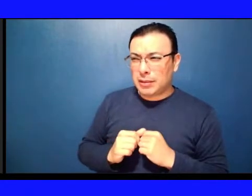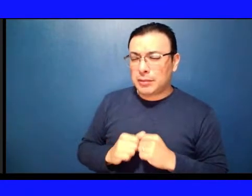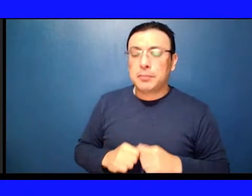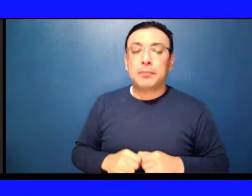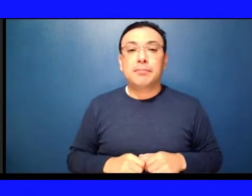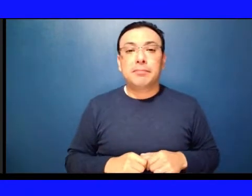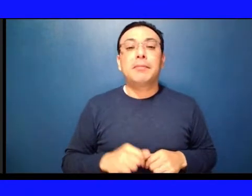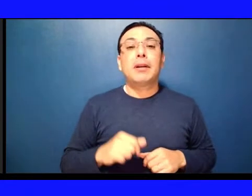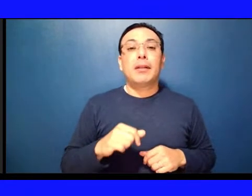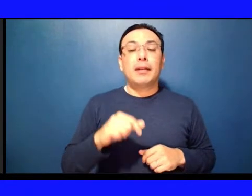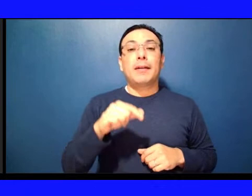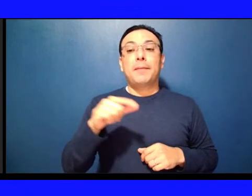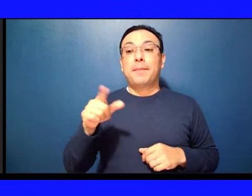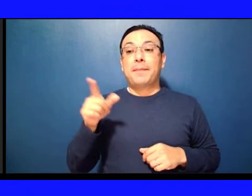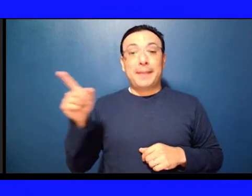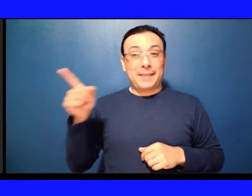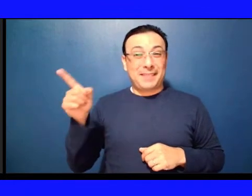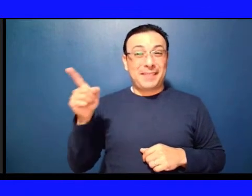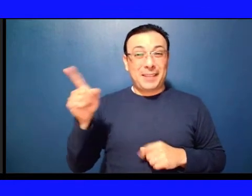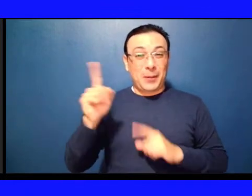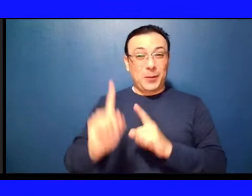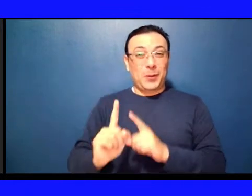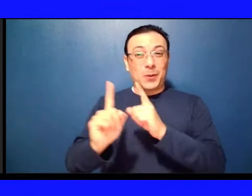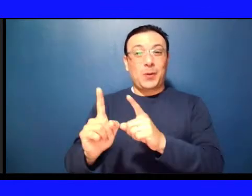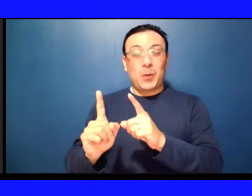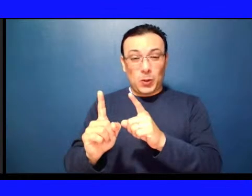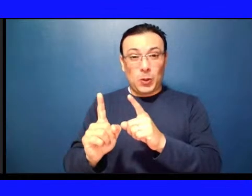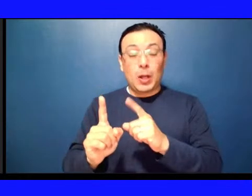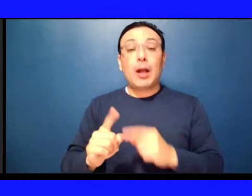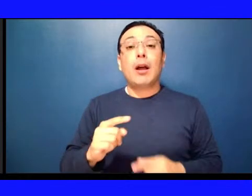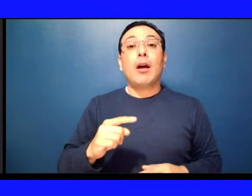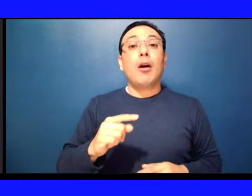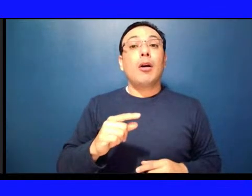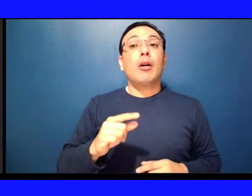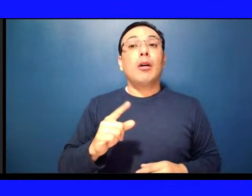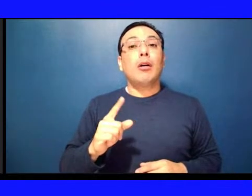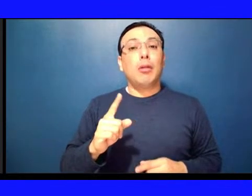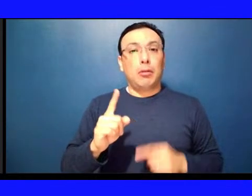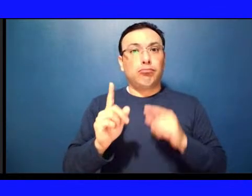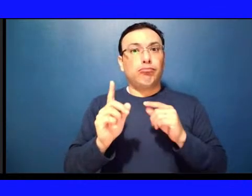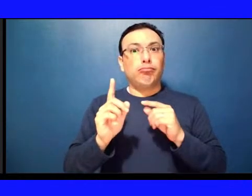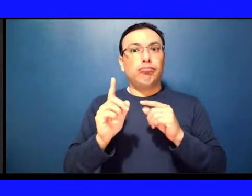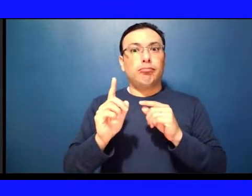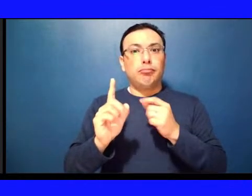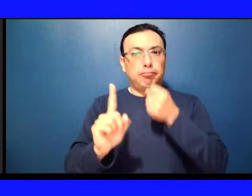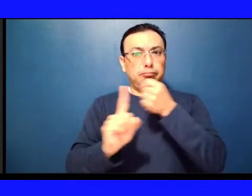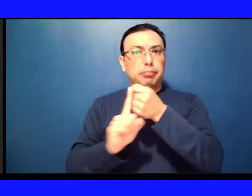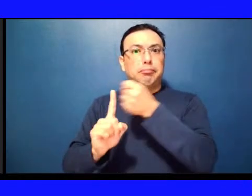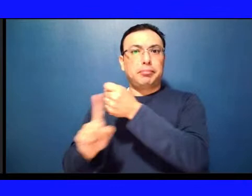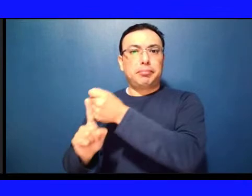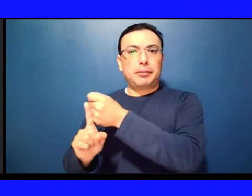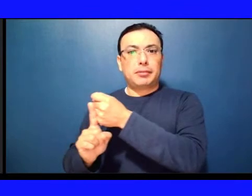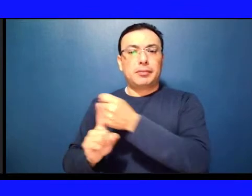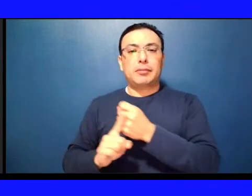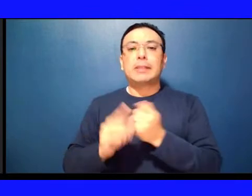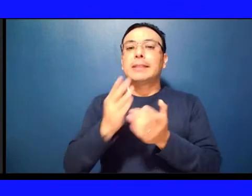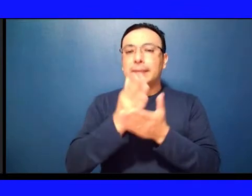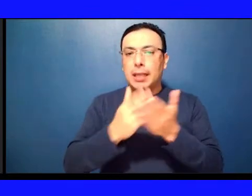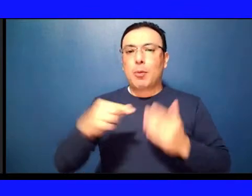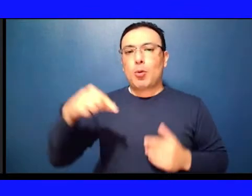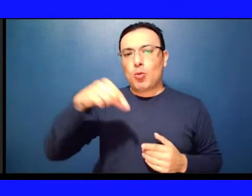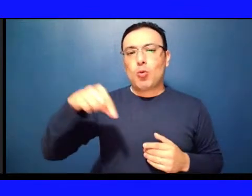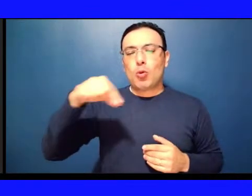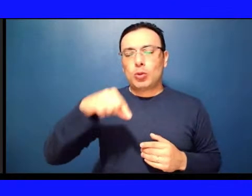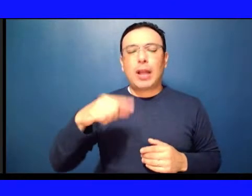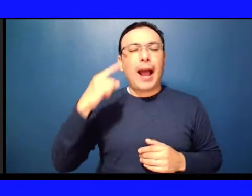COVID, the length of stay that we've seen, and then the sheer volume of testing that is just the front end screening is not there,